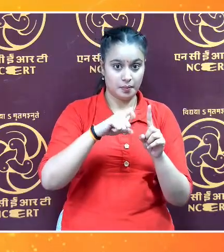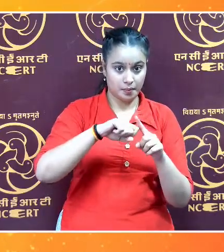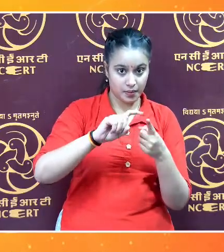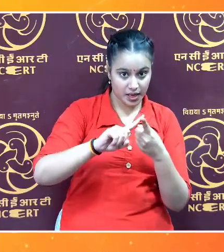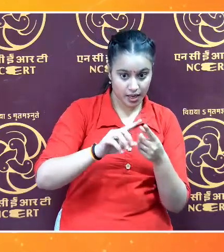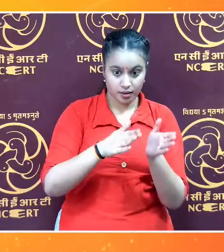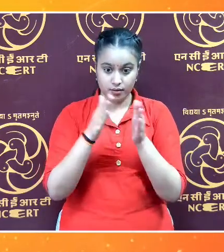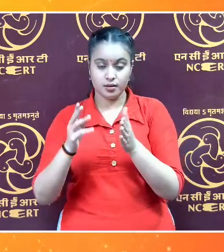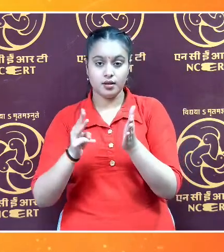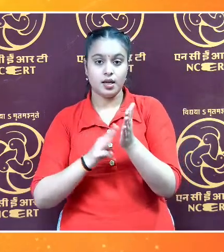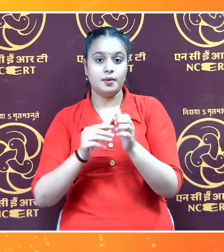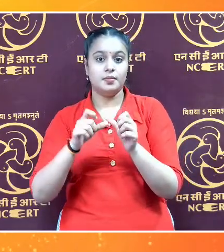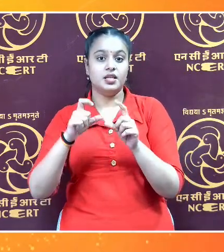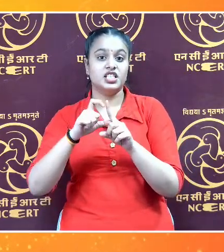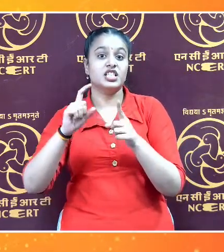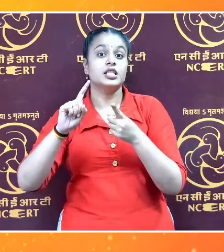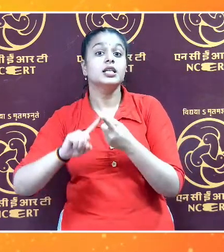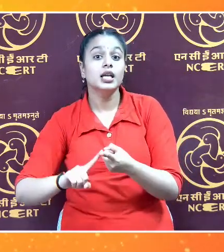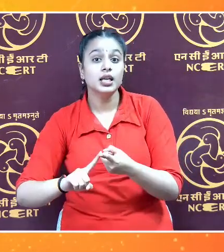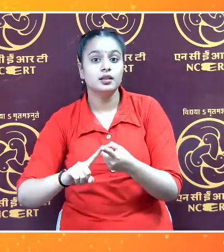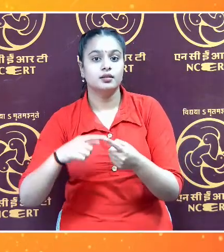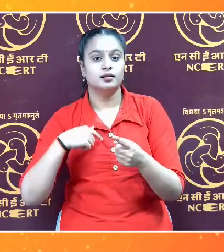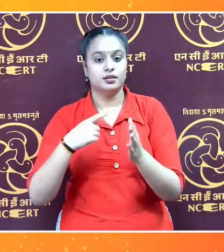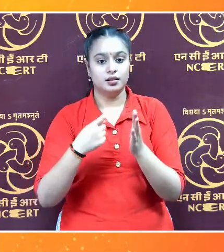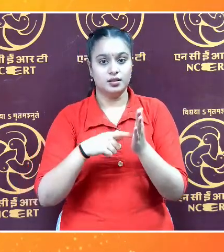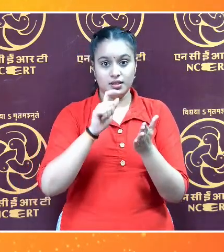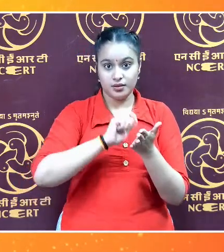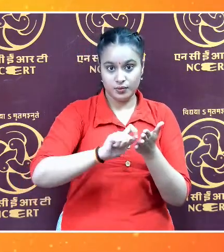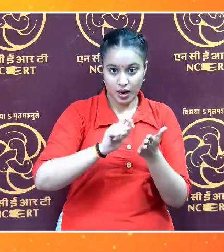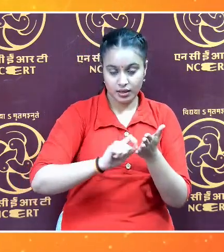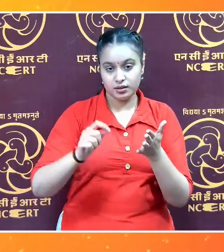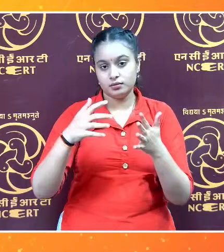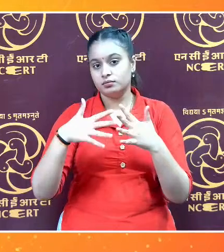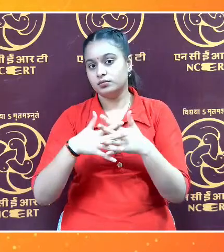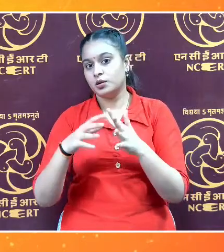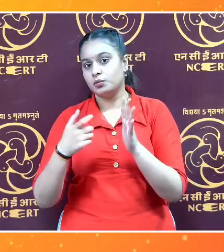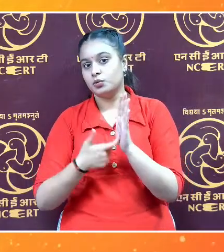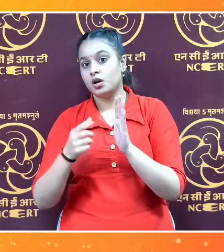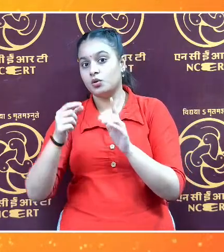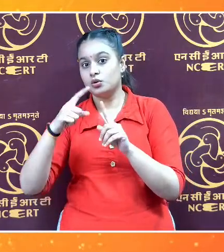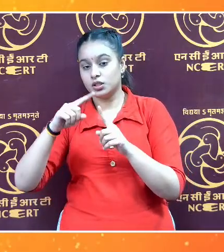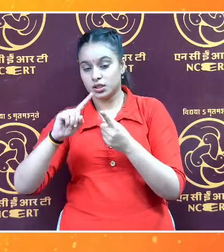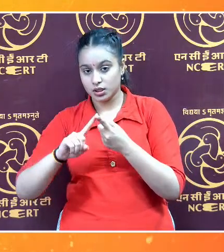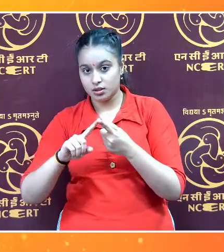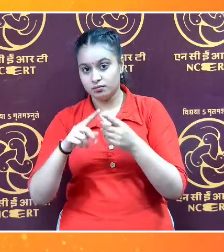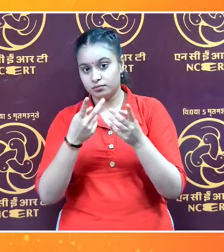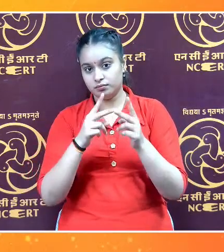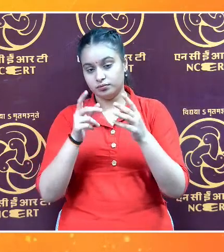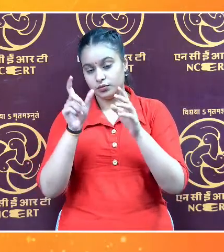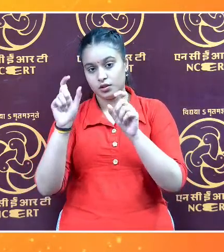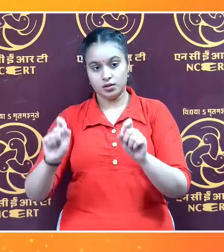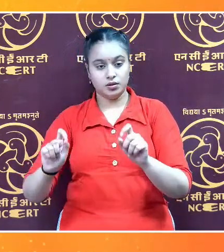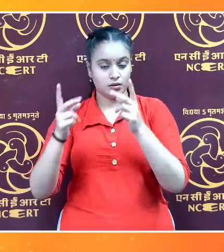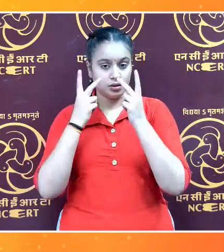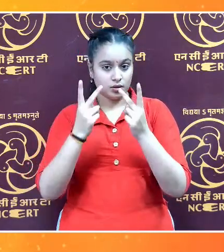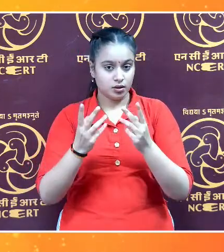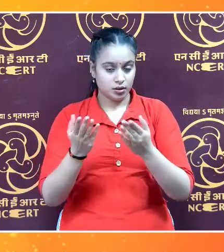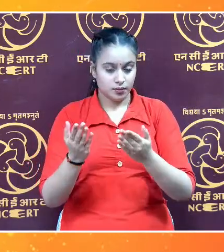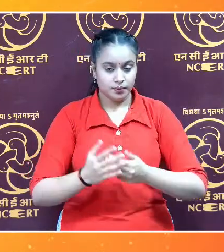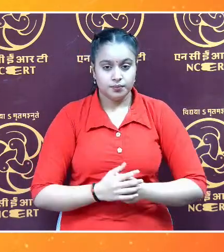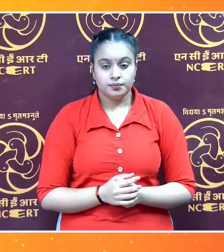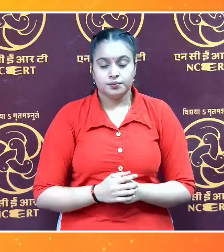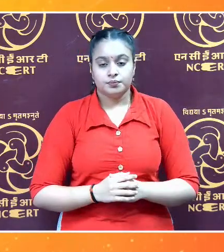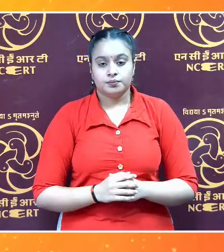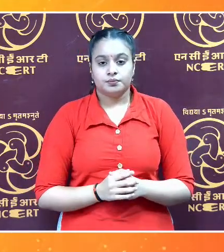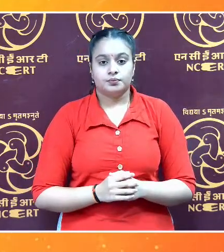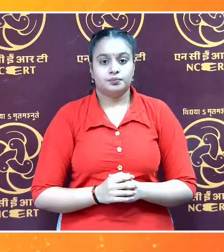Tell, Told. told. Write, Wrote. wrote. Sleep, slept. Have, had. If it is has, then also